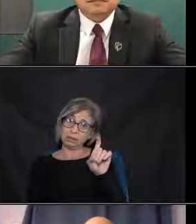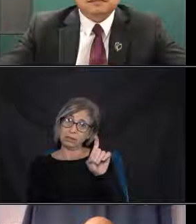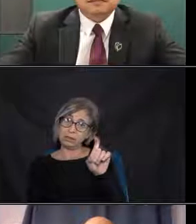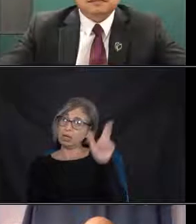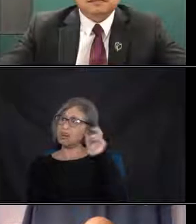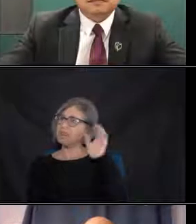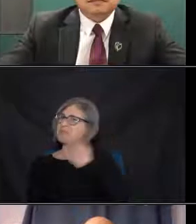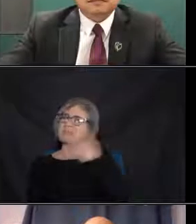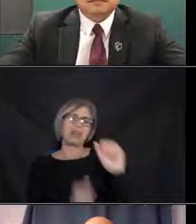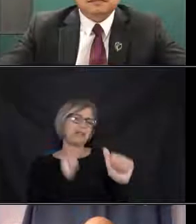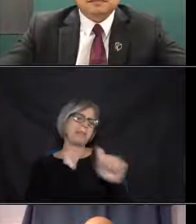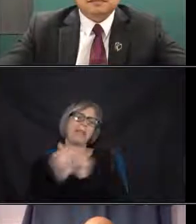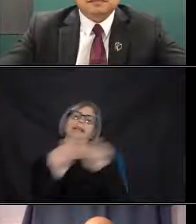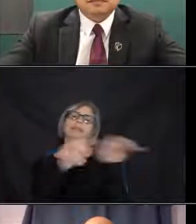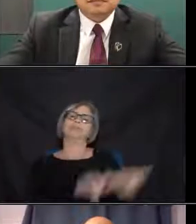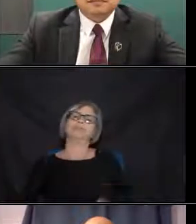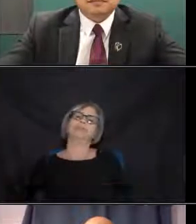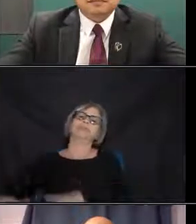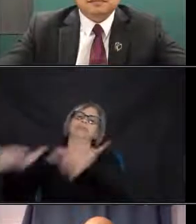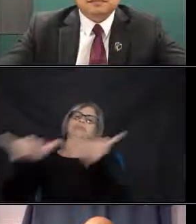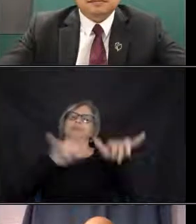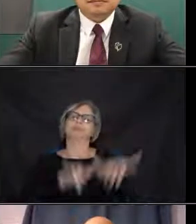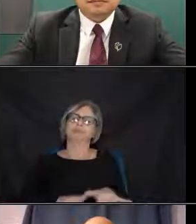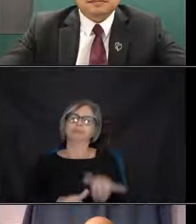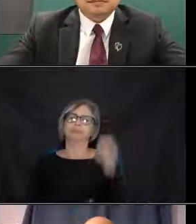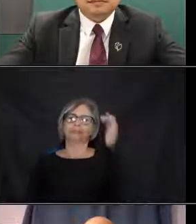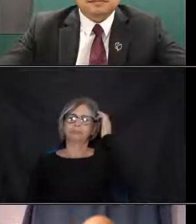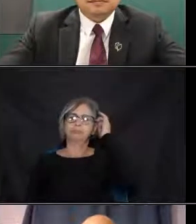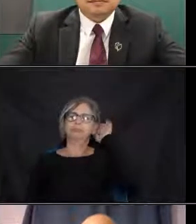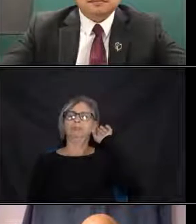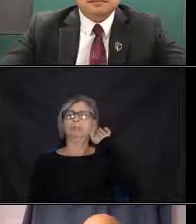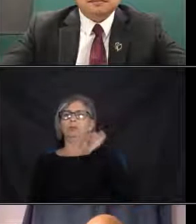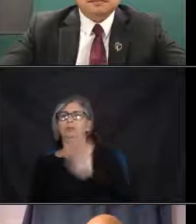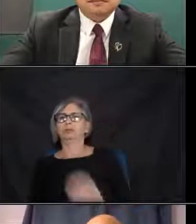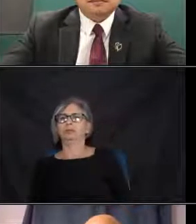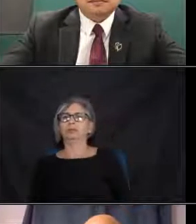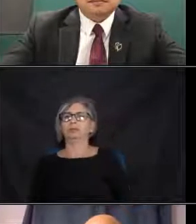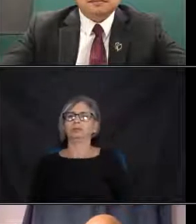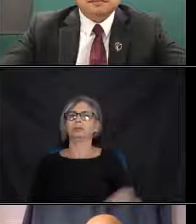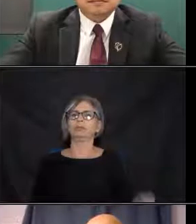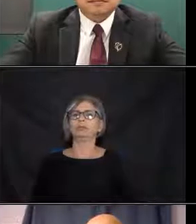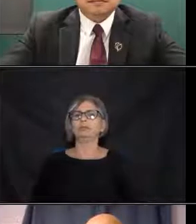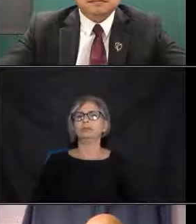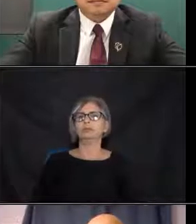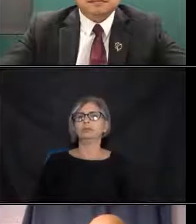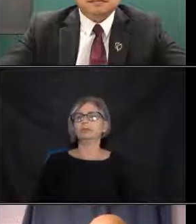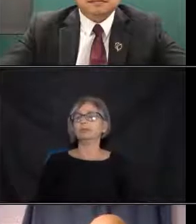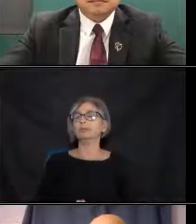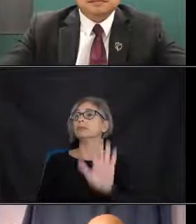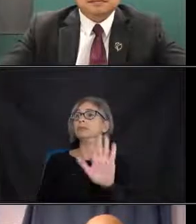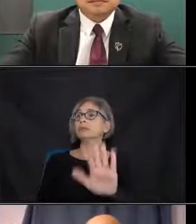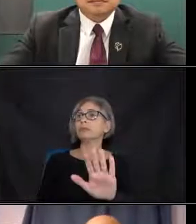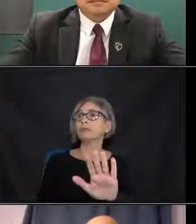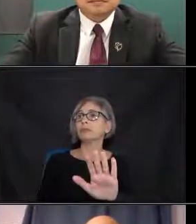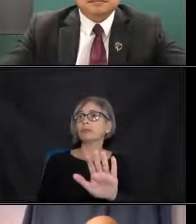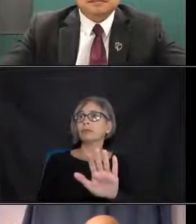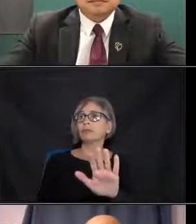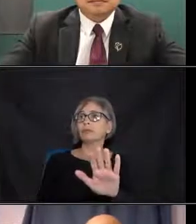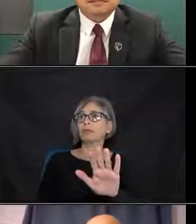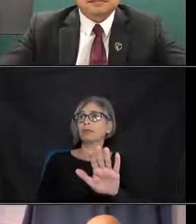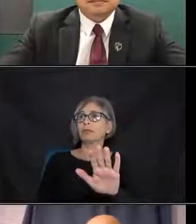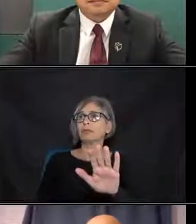Hearing none, the motion for item 7A passes unanimously. Moving Mayor, forward. This is Jim Sheriff.